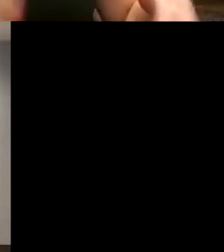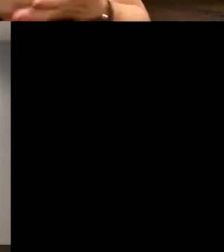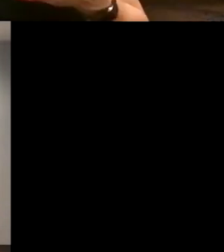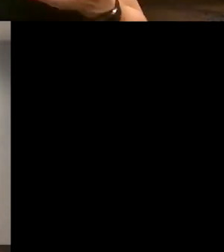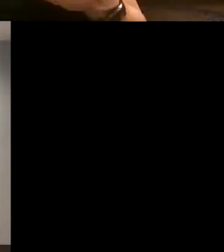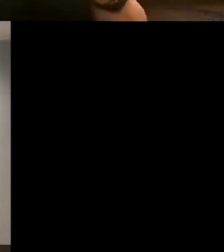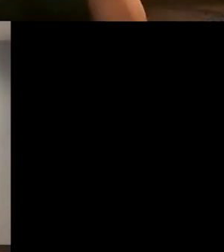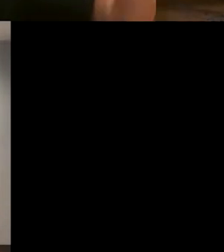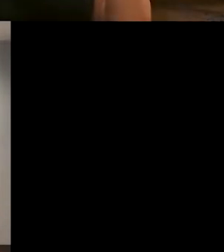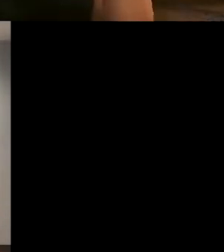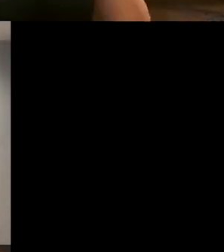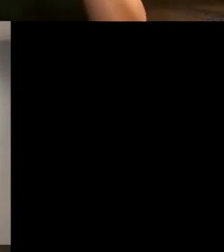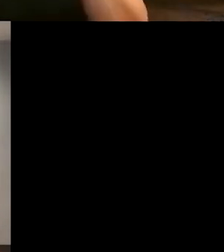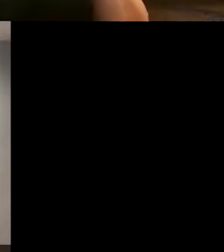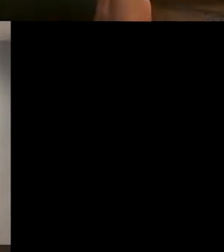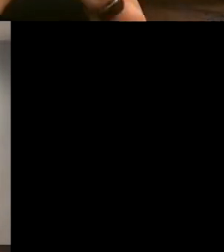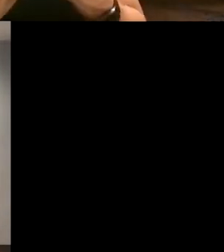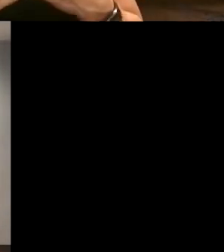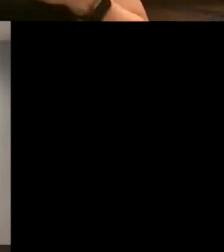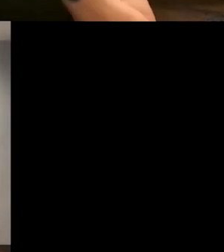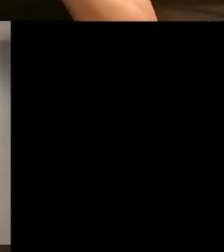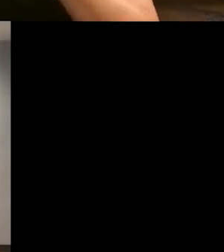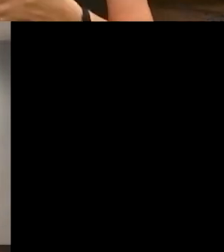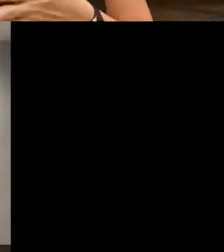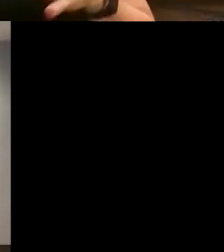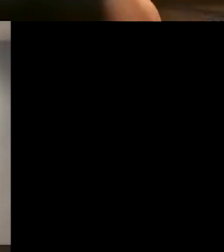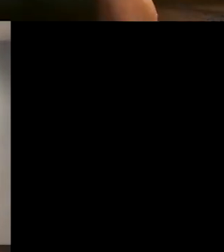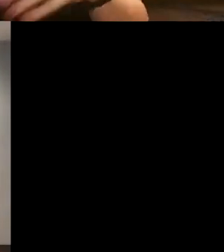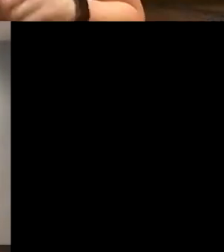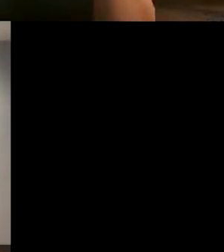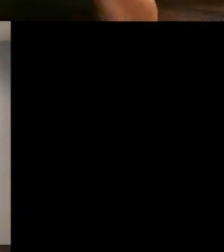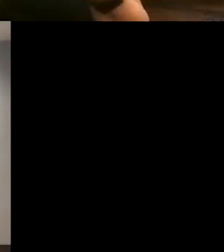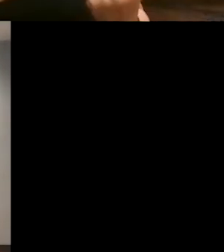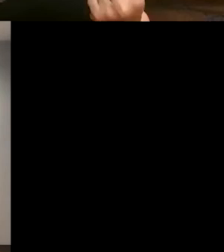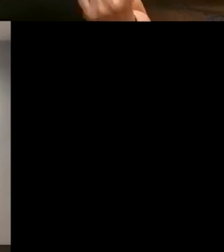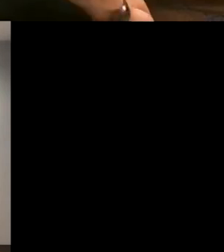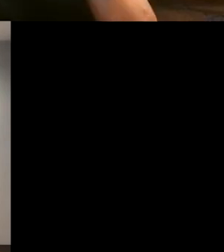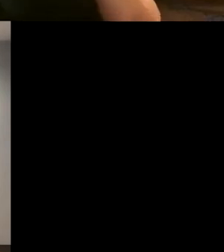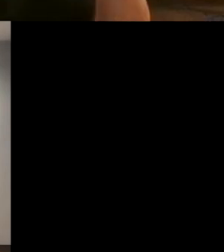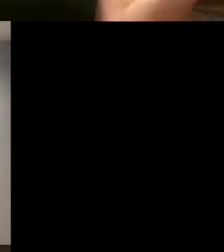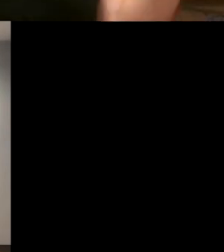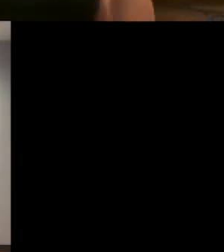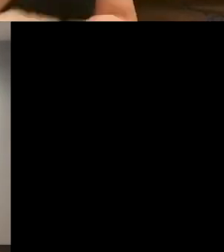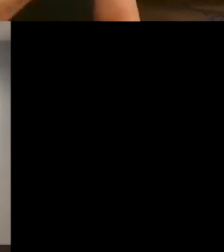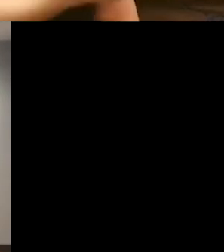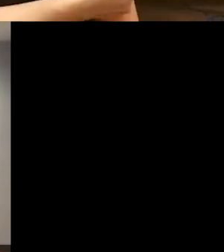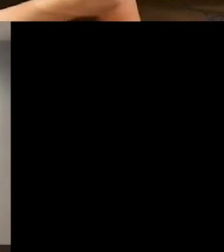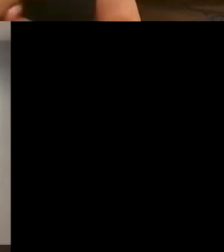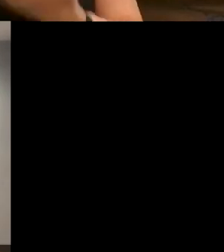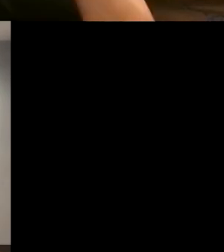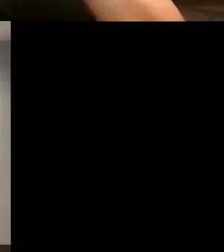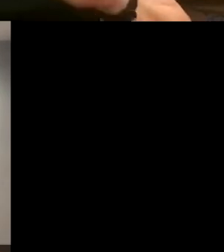as a department, as leaders, as parts of teams, as units all across not only this hospital setting, but all throughout our